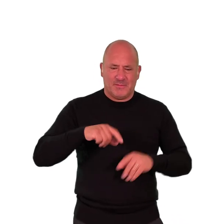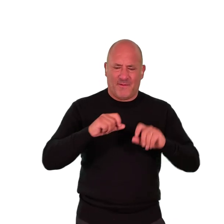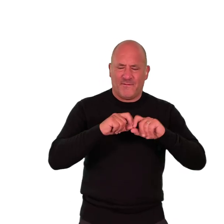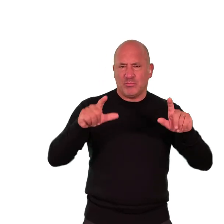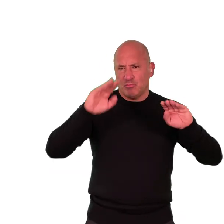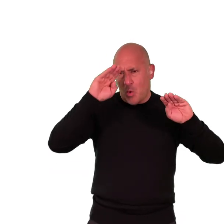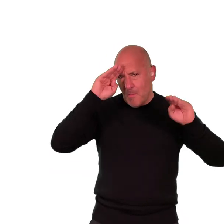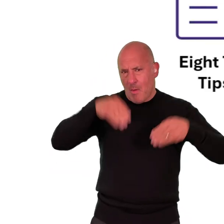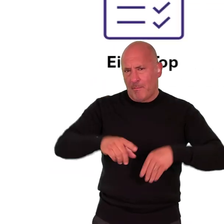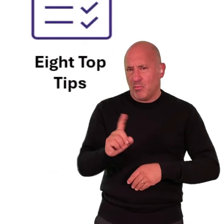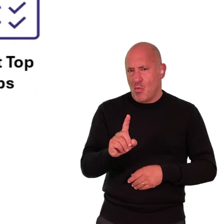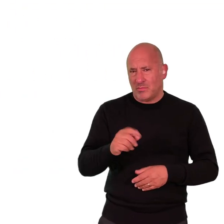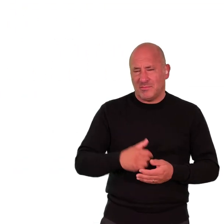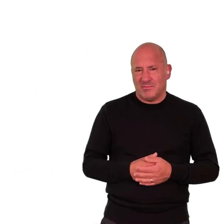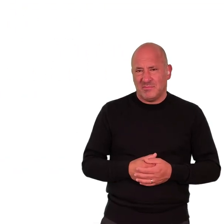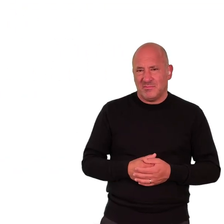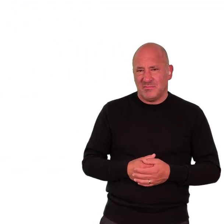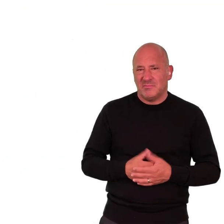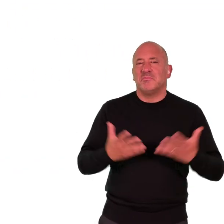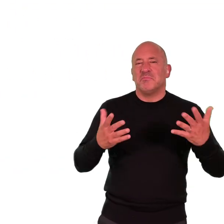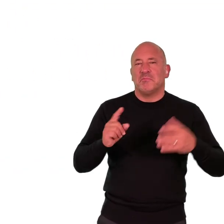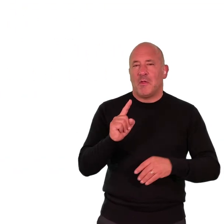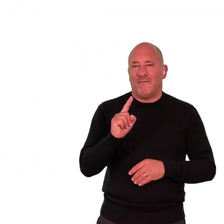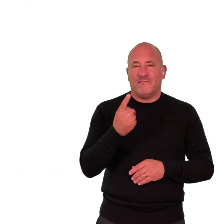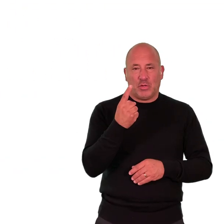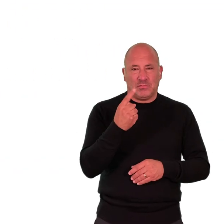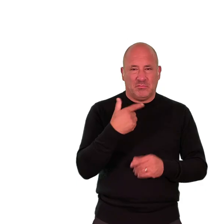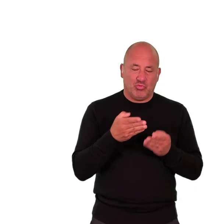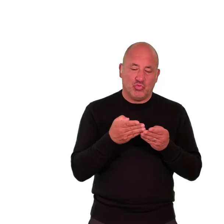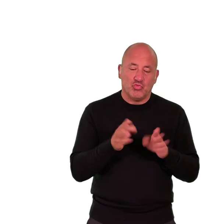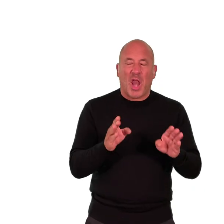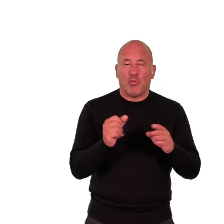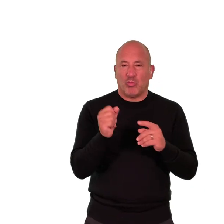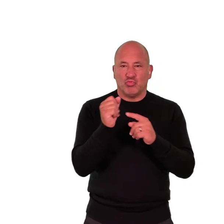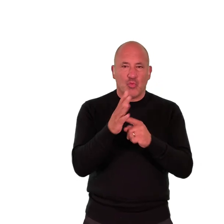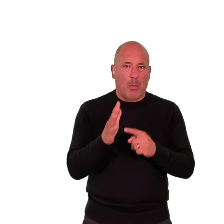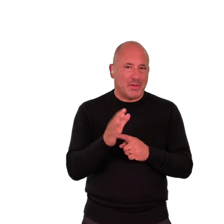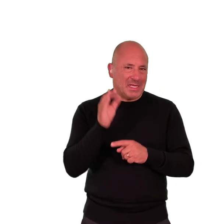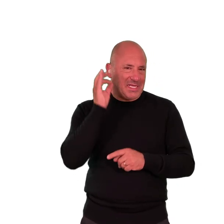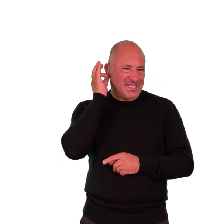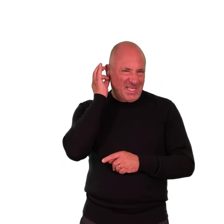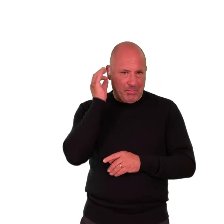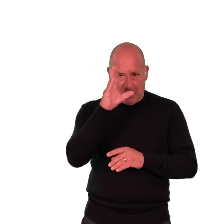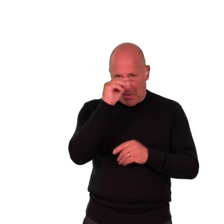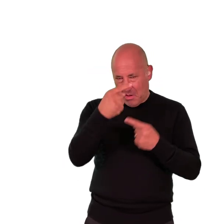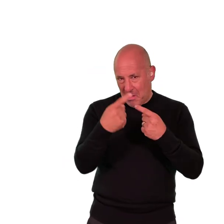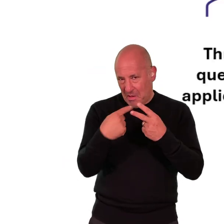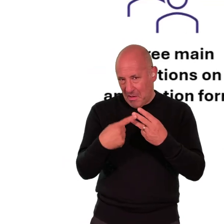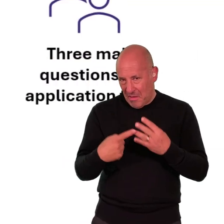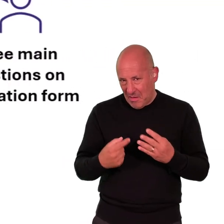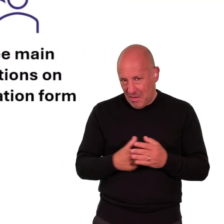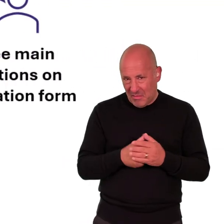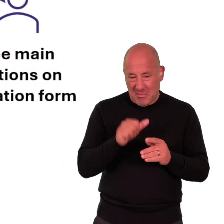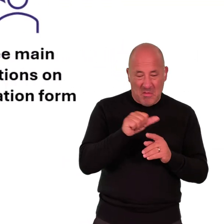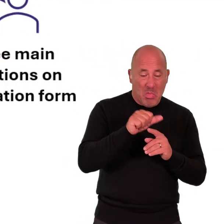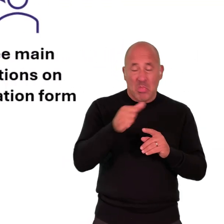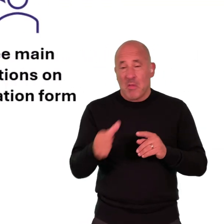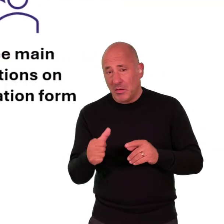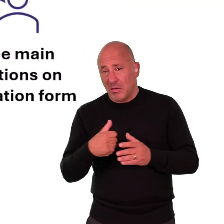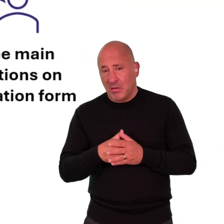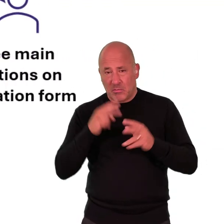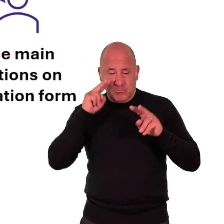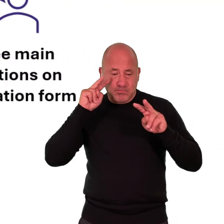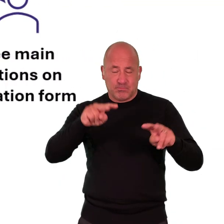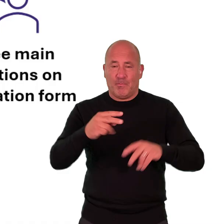cover? Well, first off, we'll consider some general top tips for DYCP. Then we'll look at the 3 main questions